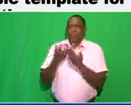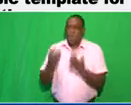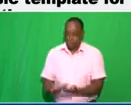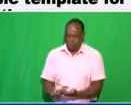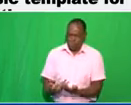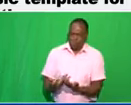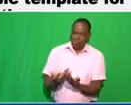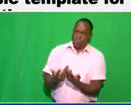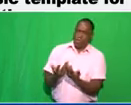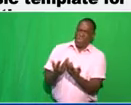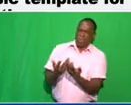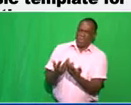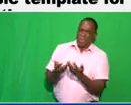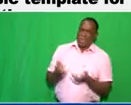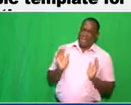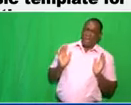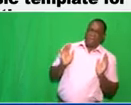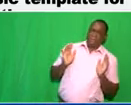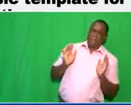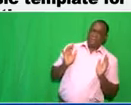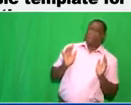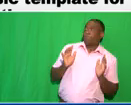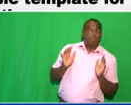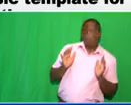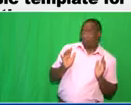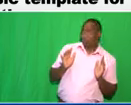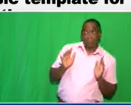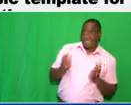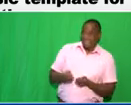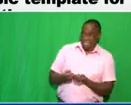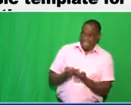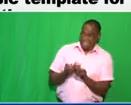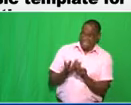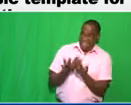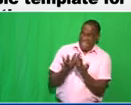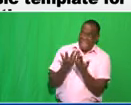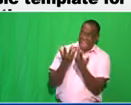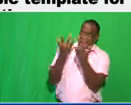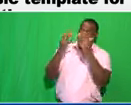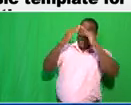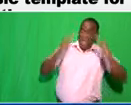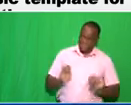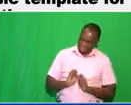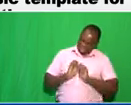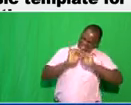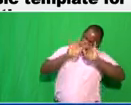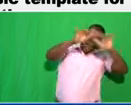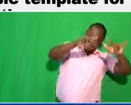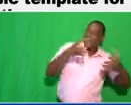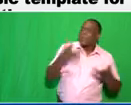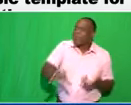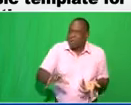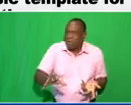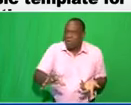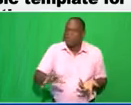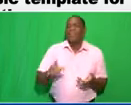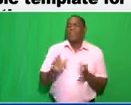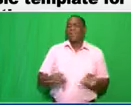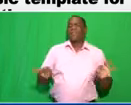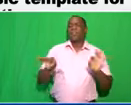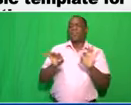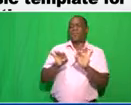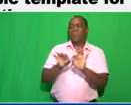come down. No, the grass will just grow and take over your whole house. So how do you go and look for the future?